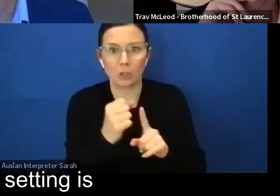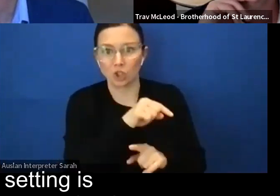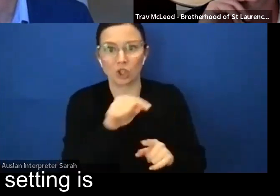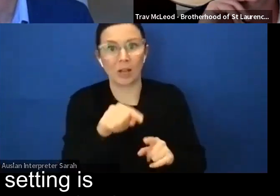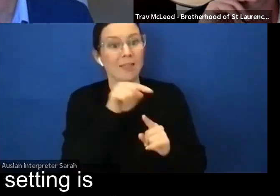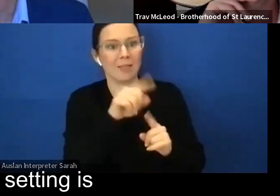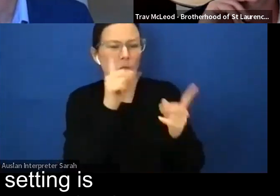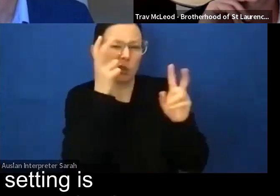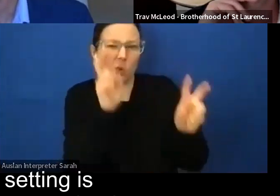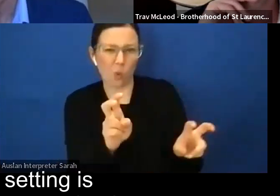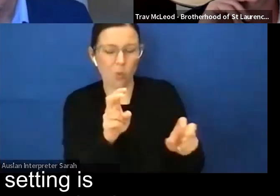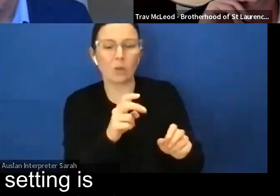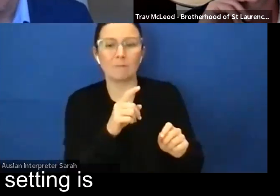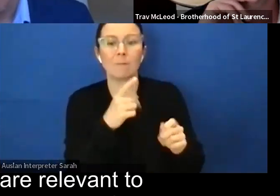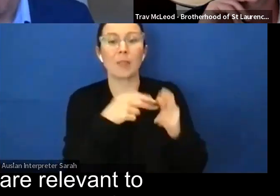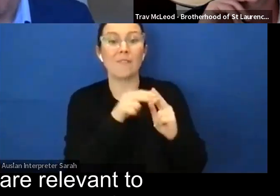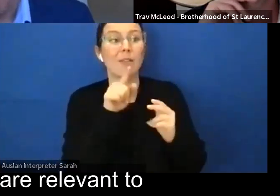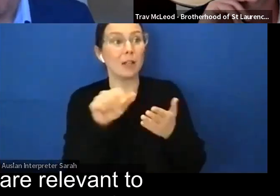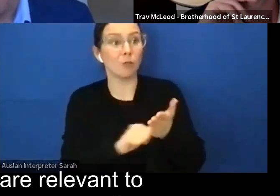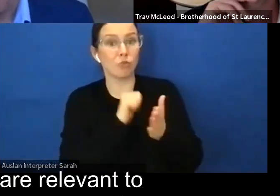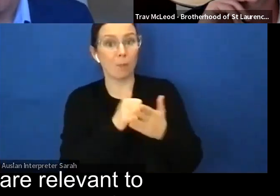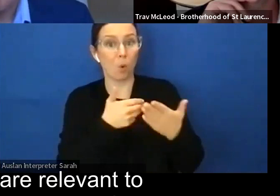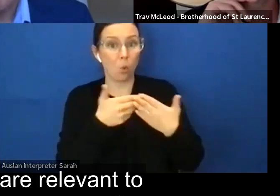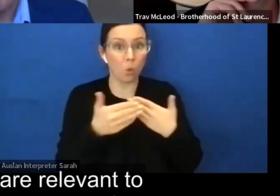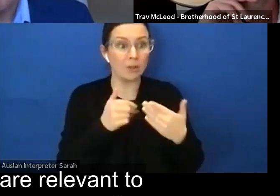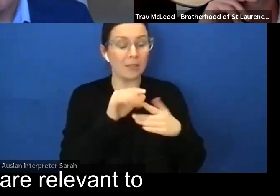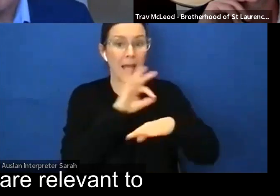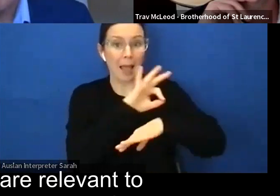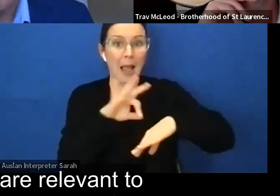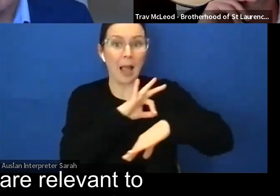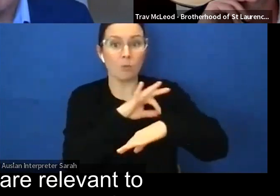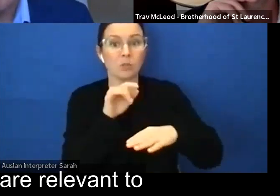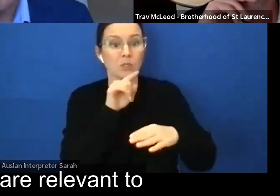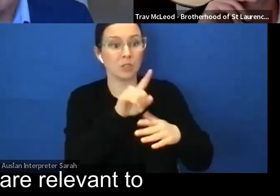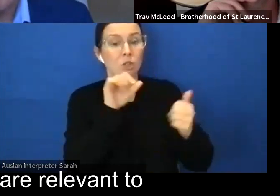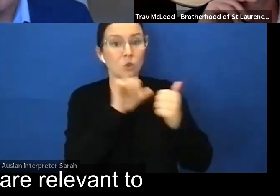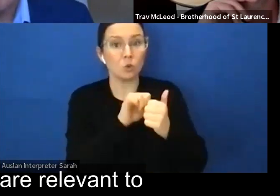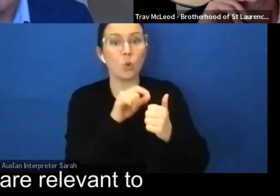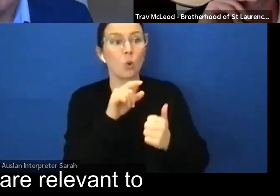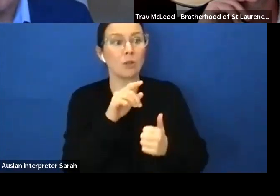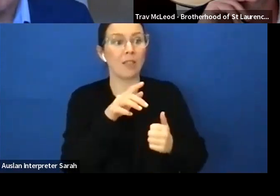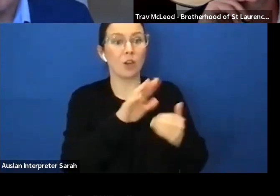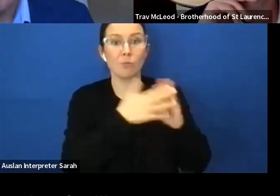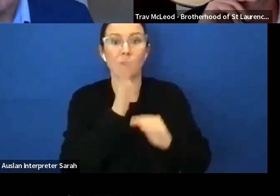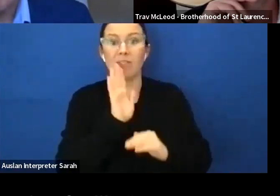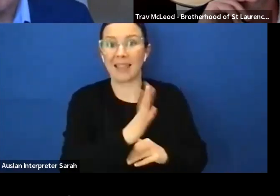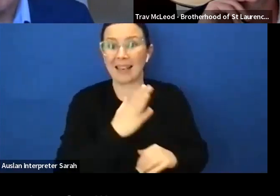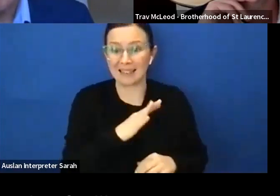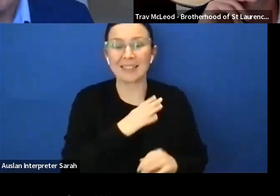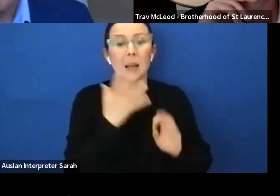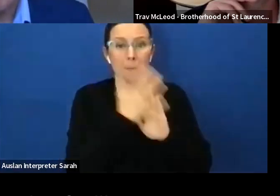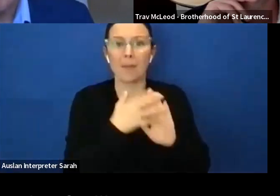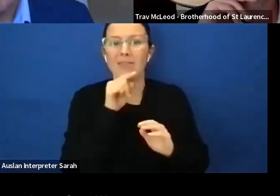is appropriately organised and the hours are relevant to the needs of the community, that service